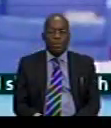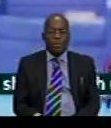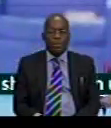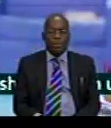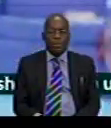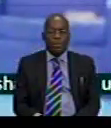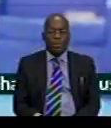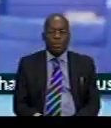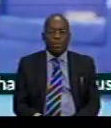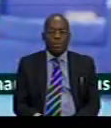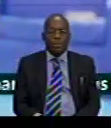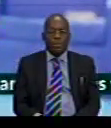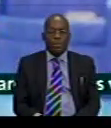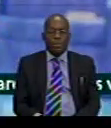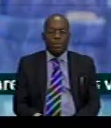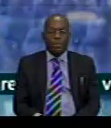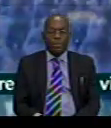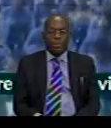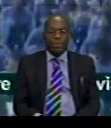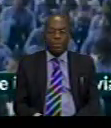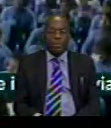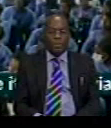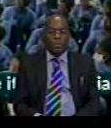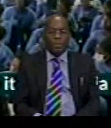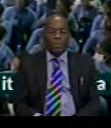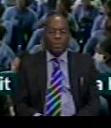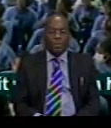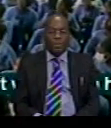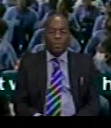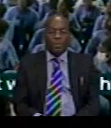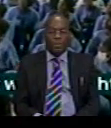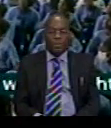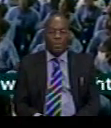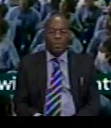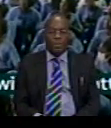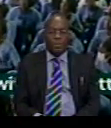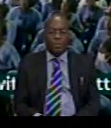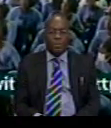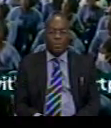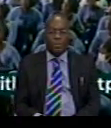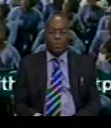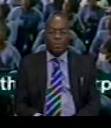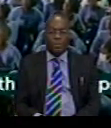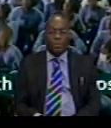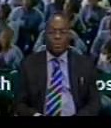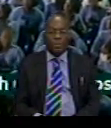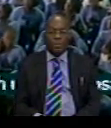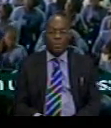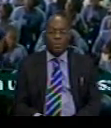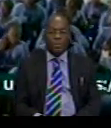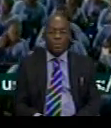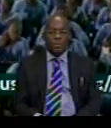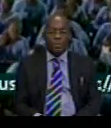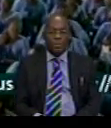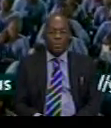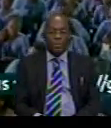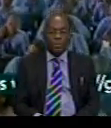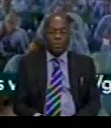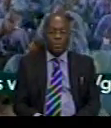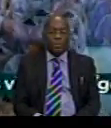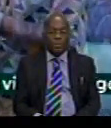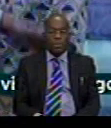notre ami, il a des trucs de mars suite à un AVC. Il avait des pertes